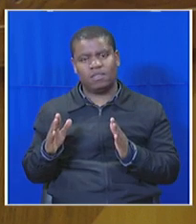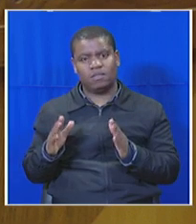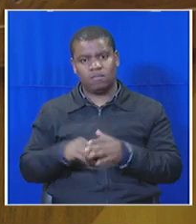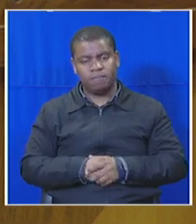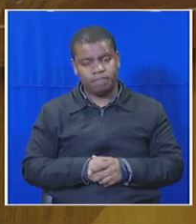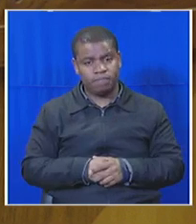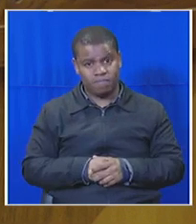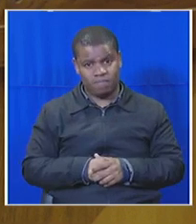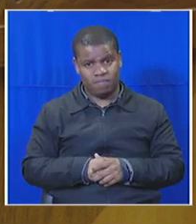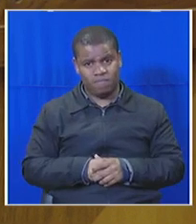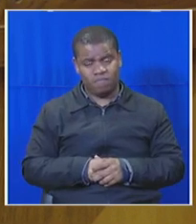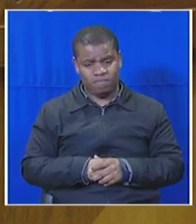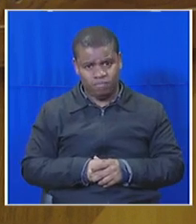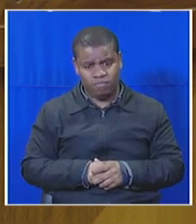those that